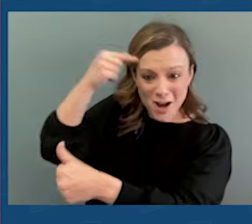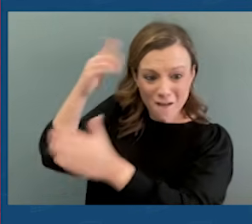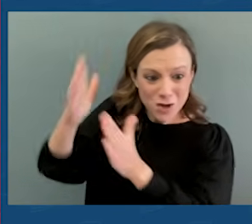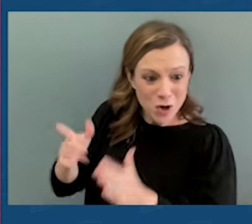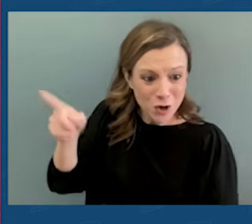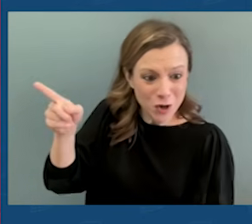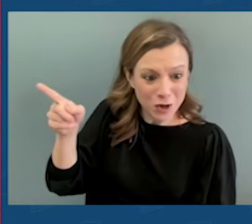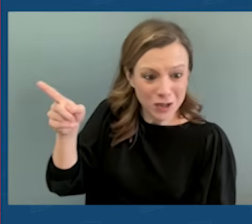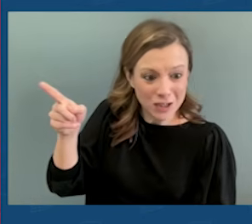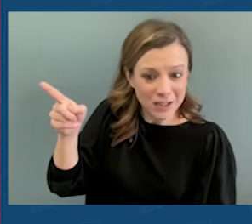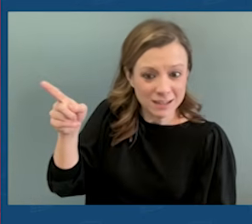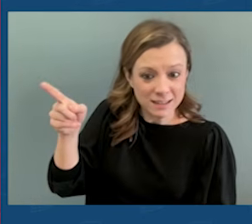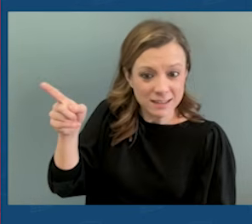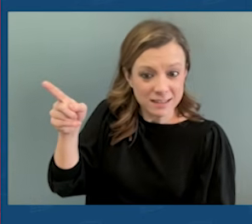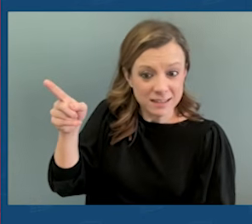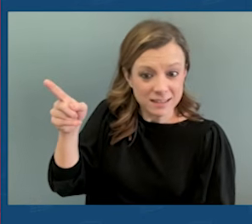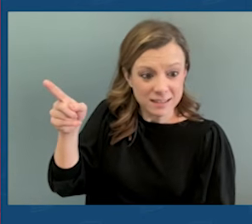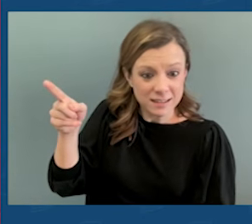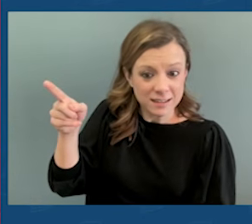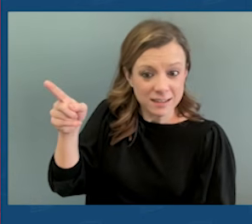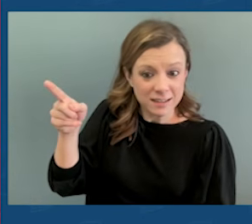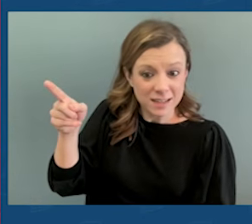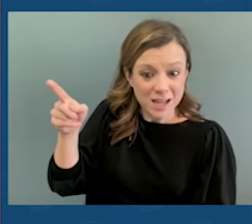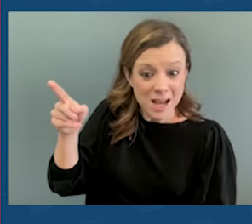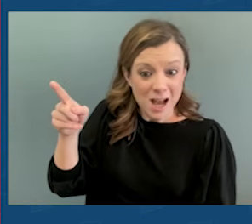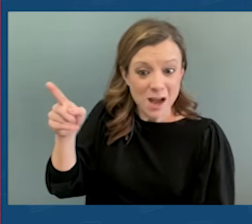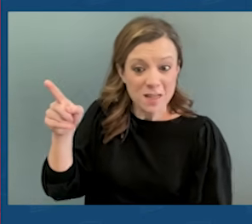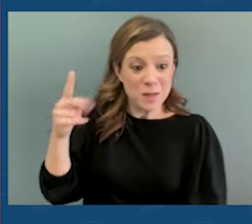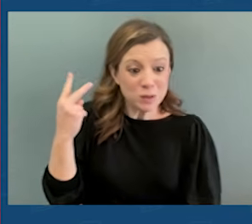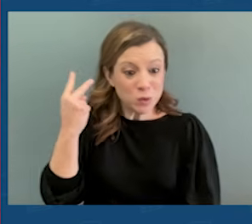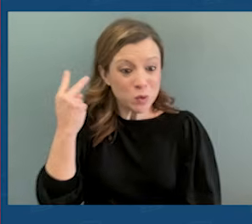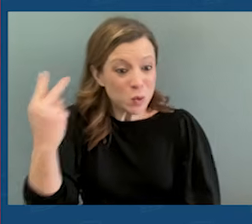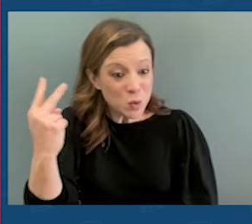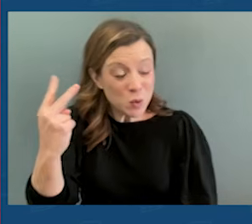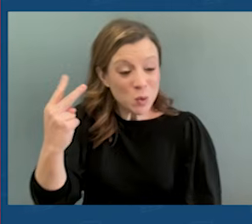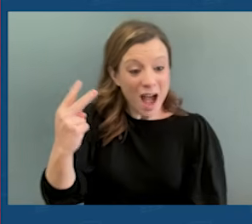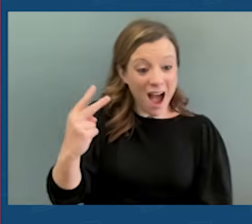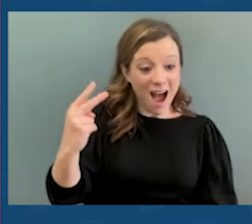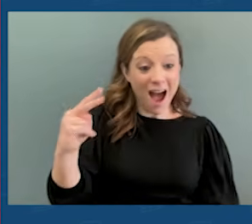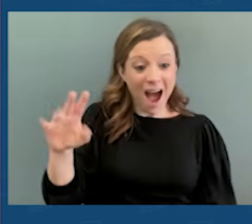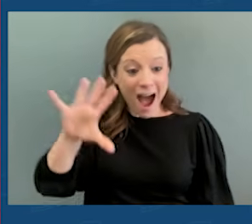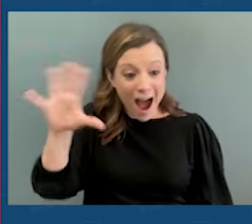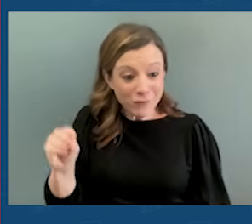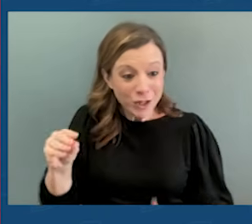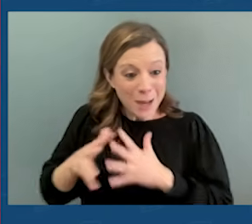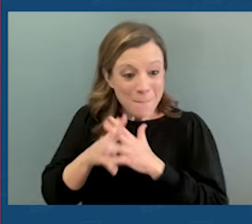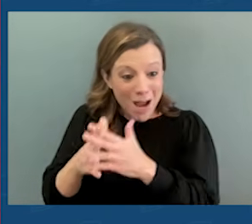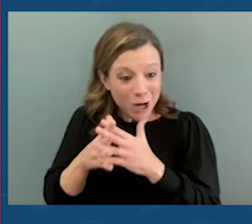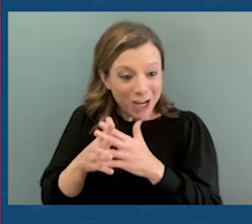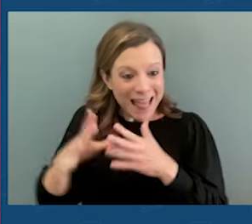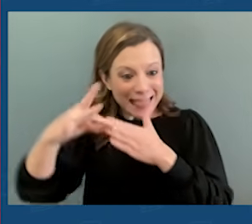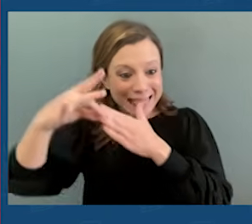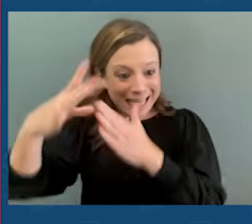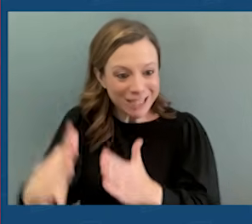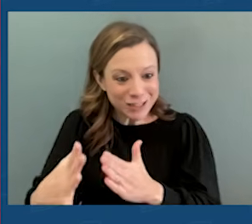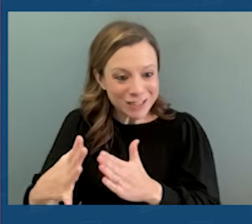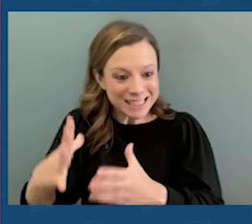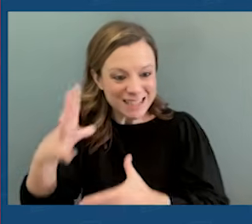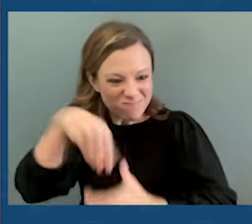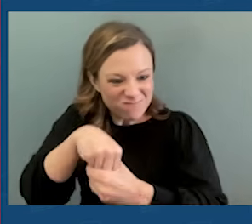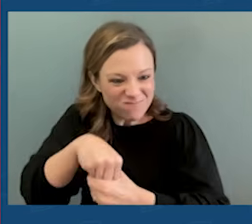that there would be not one, but two African-American leaders of the state